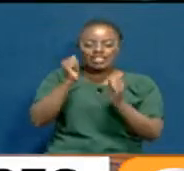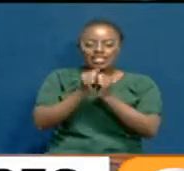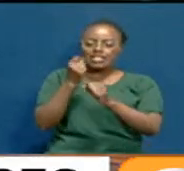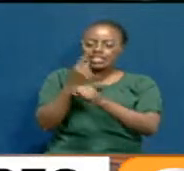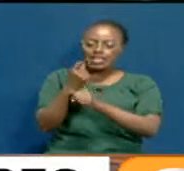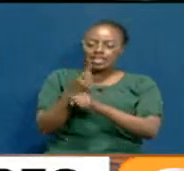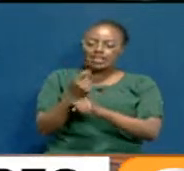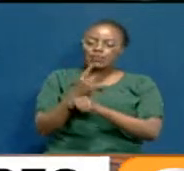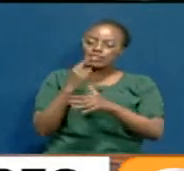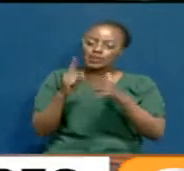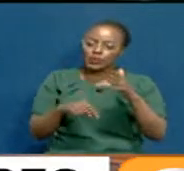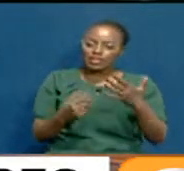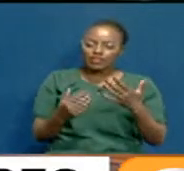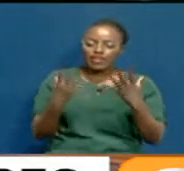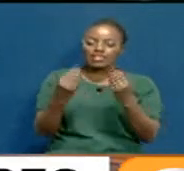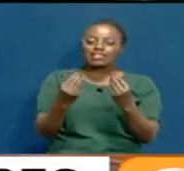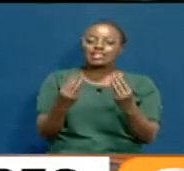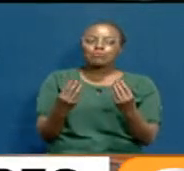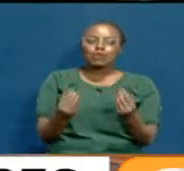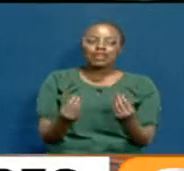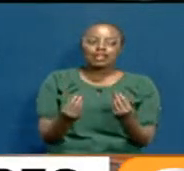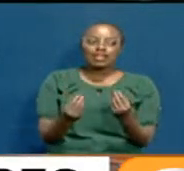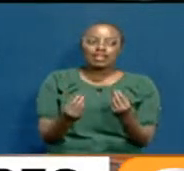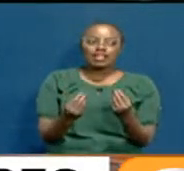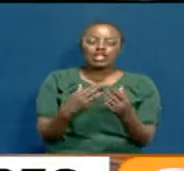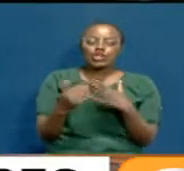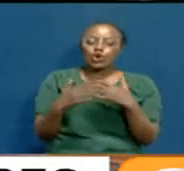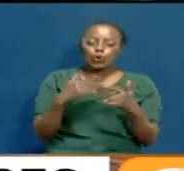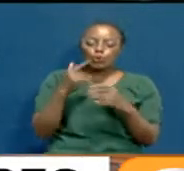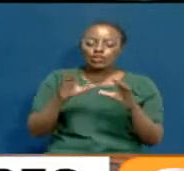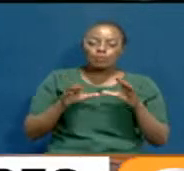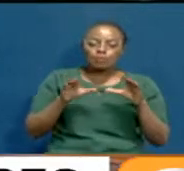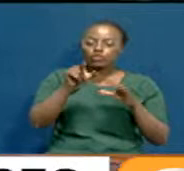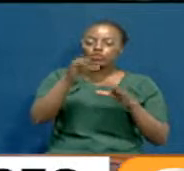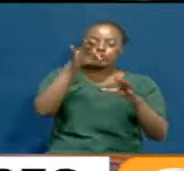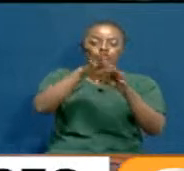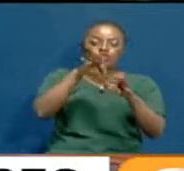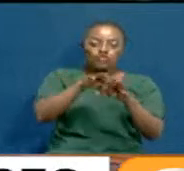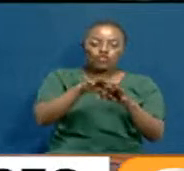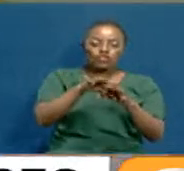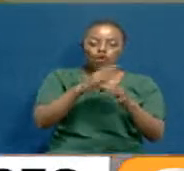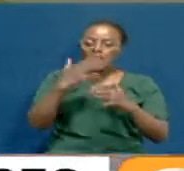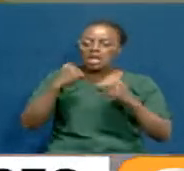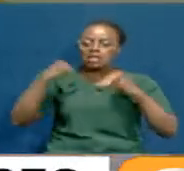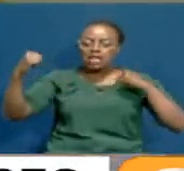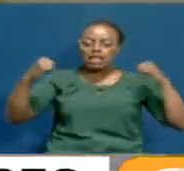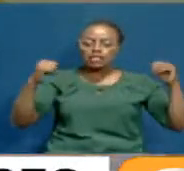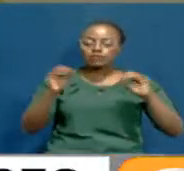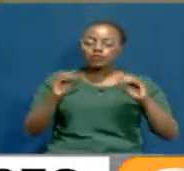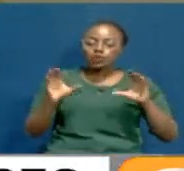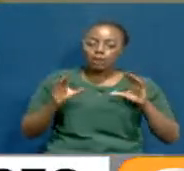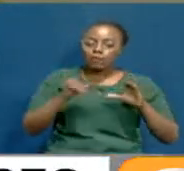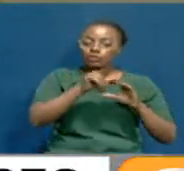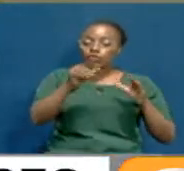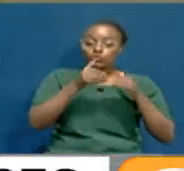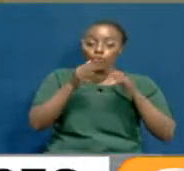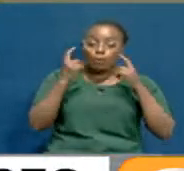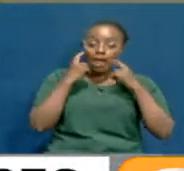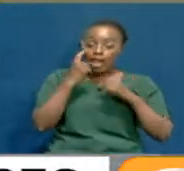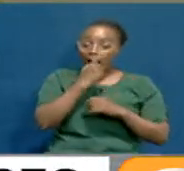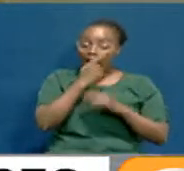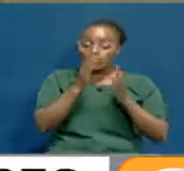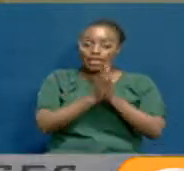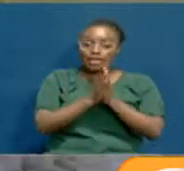seconds. I would say this. It's very simple. No one is pushing you to vote for either side. We are pushing you to open your eyes